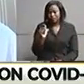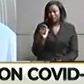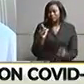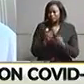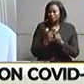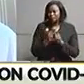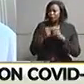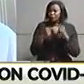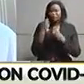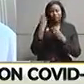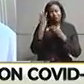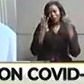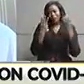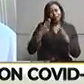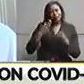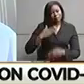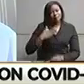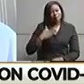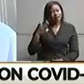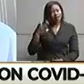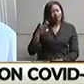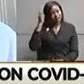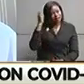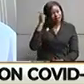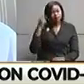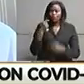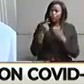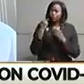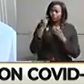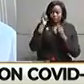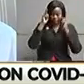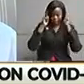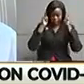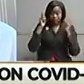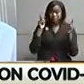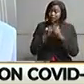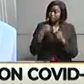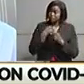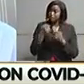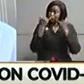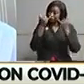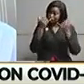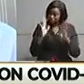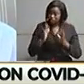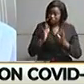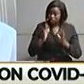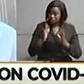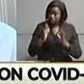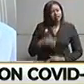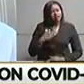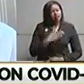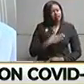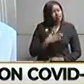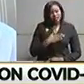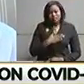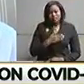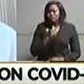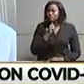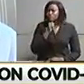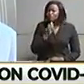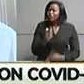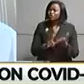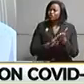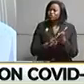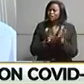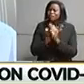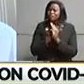worried of in my head. And you remember I told you, please, do not use this public transport